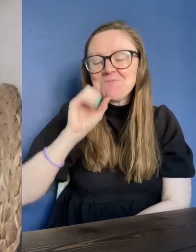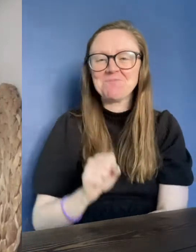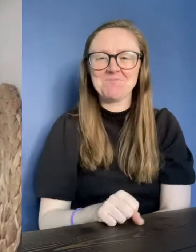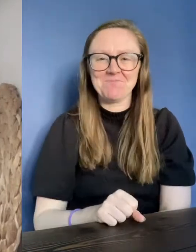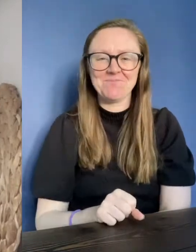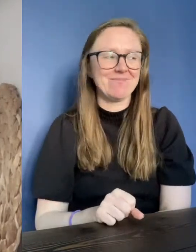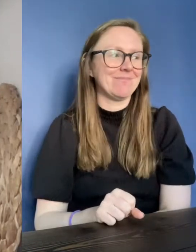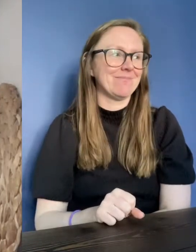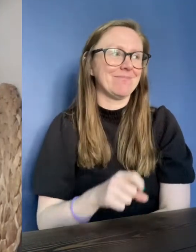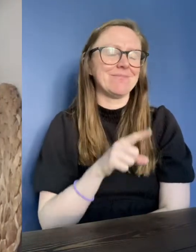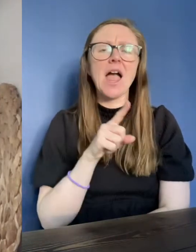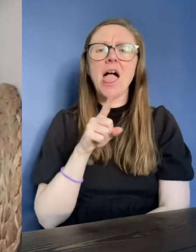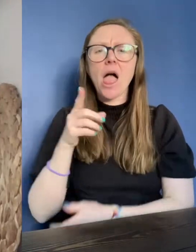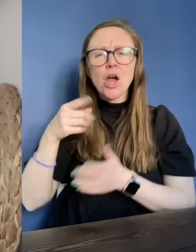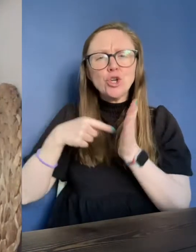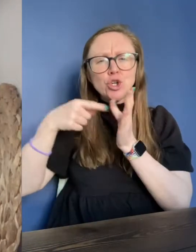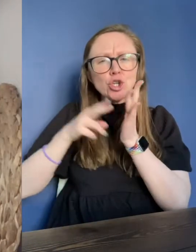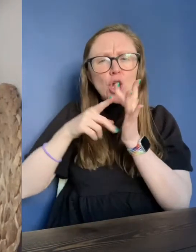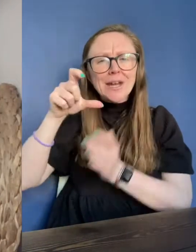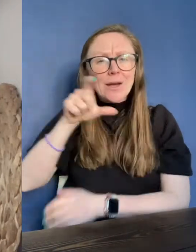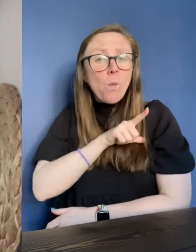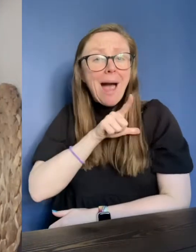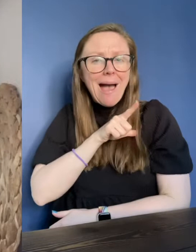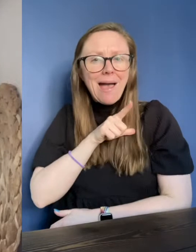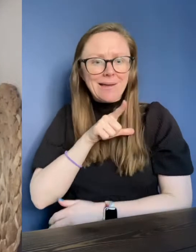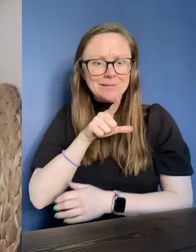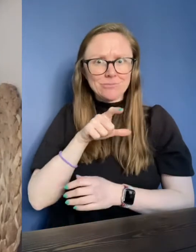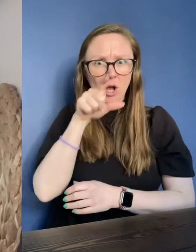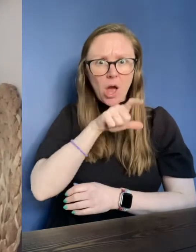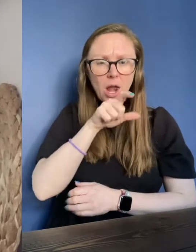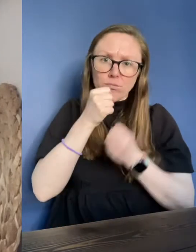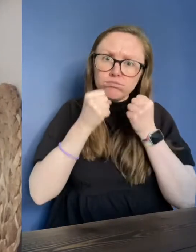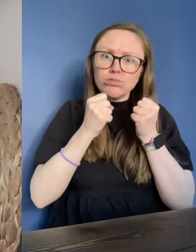And this makes it even more pink.